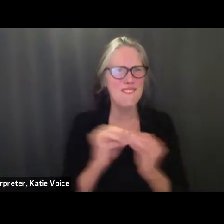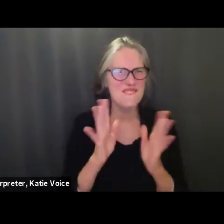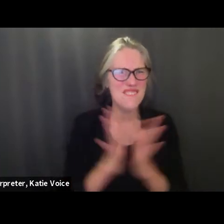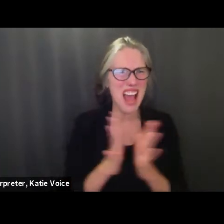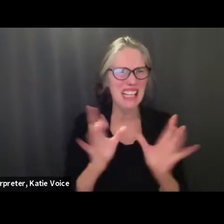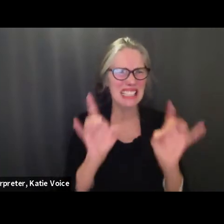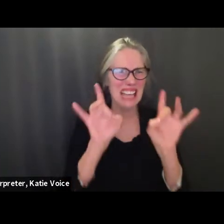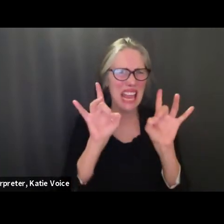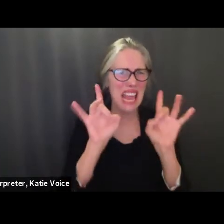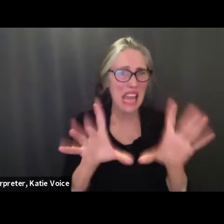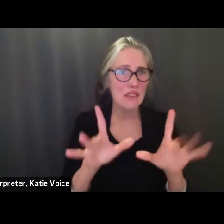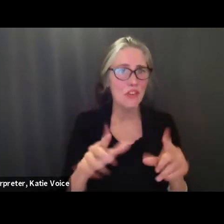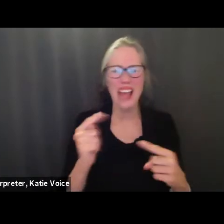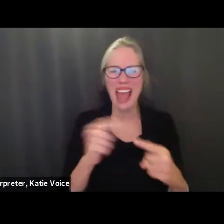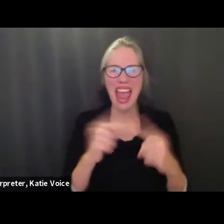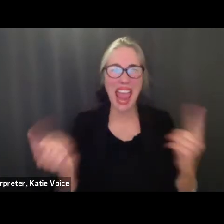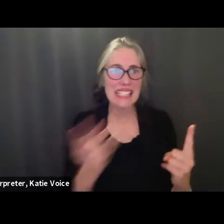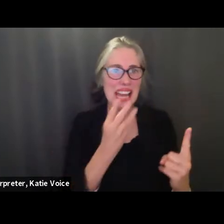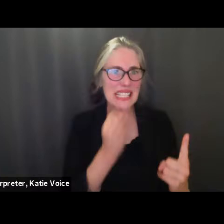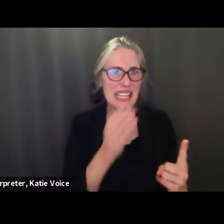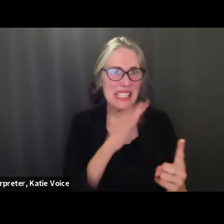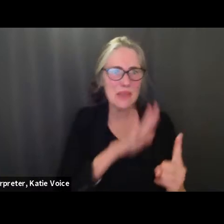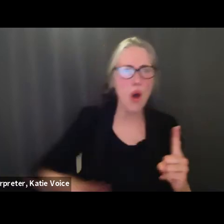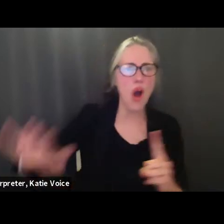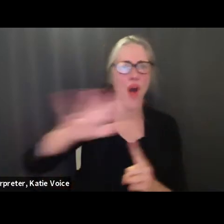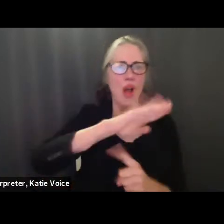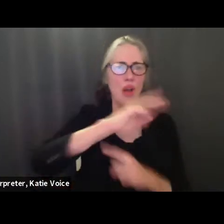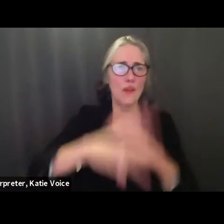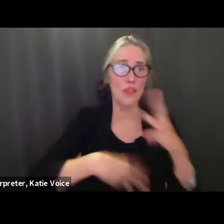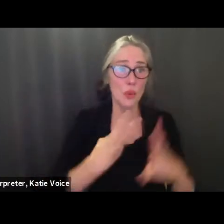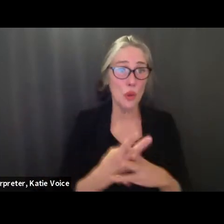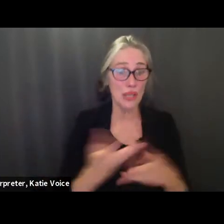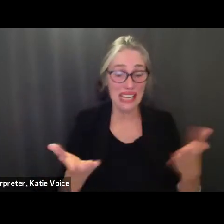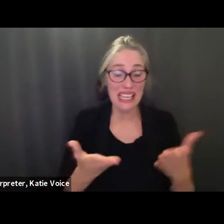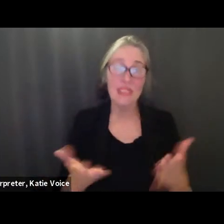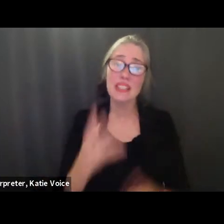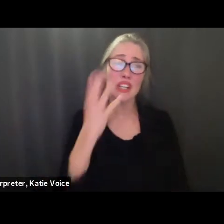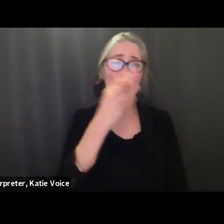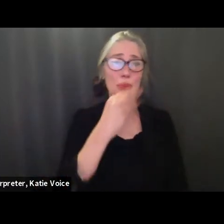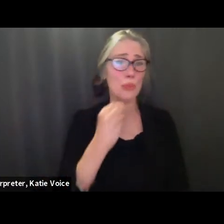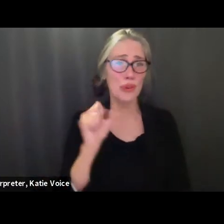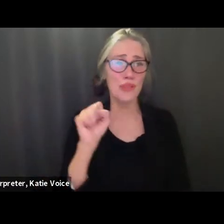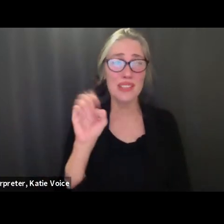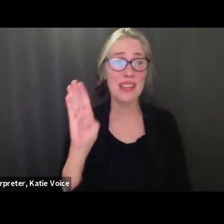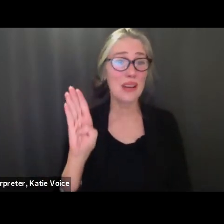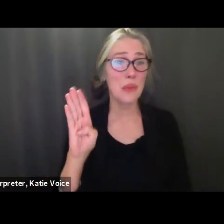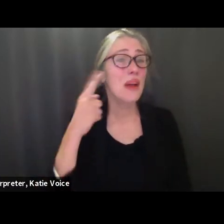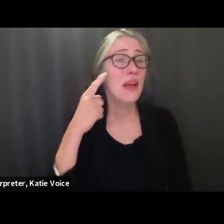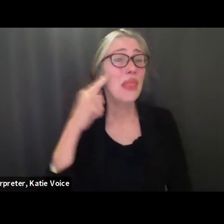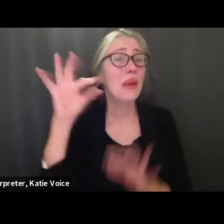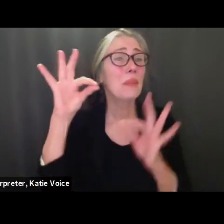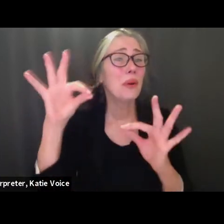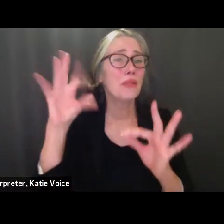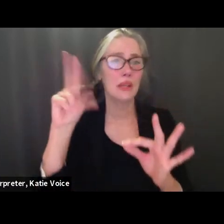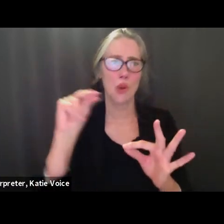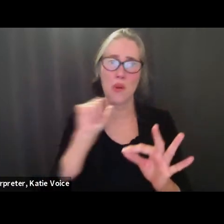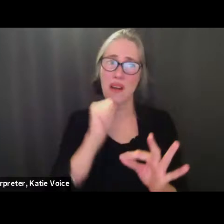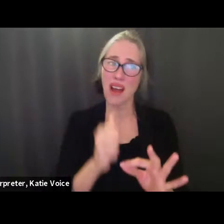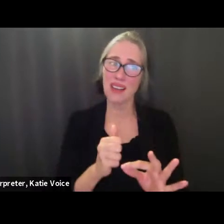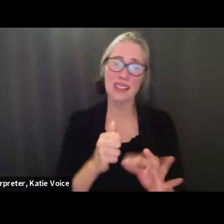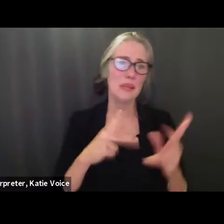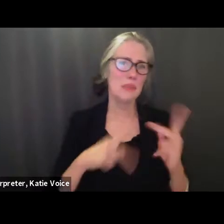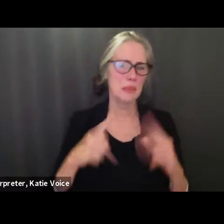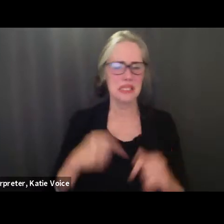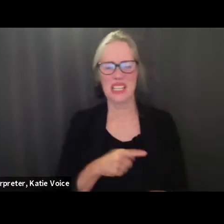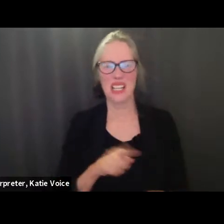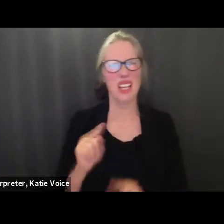hateful anti-Semitism around the world, even in our pretty little paradise of Santa Barbara. And although I don't know about